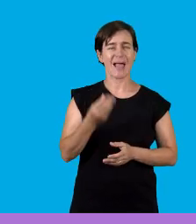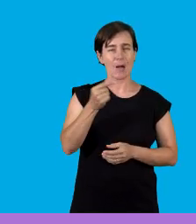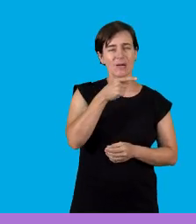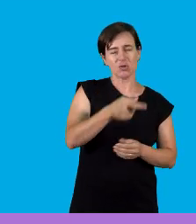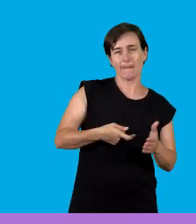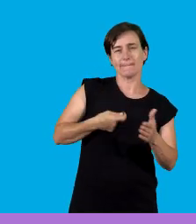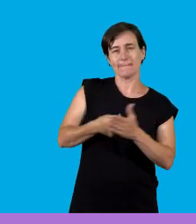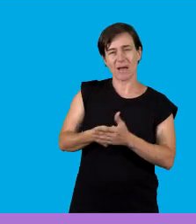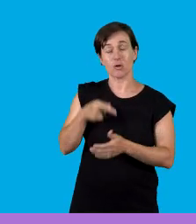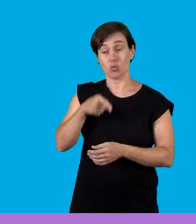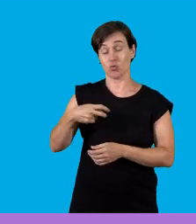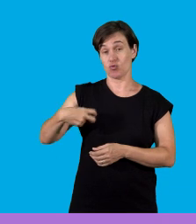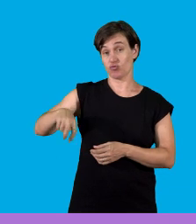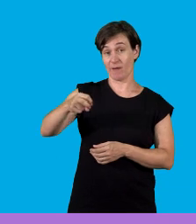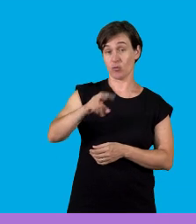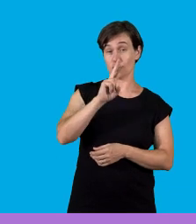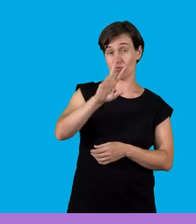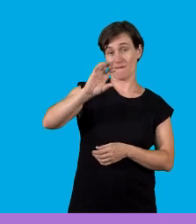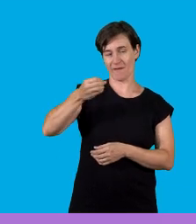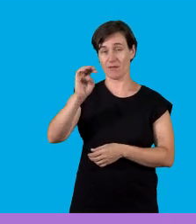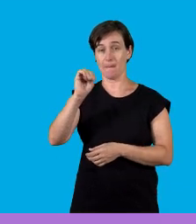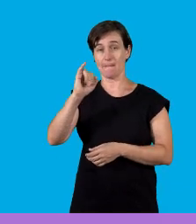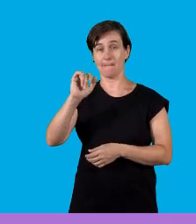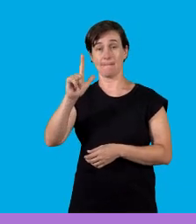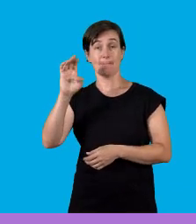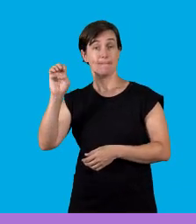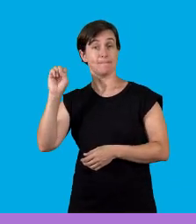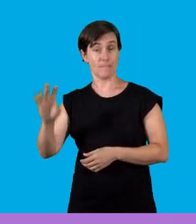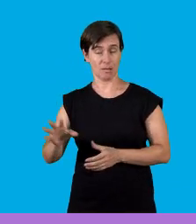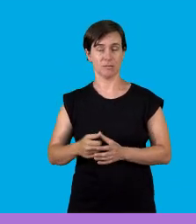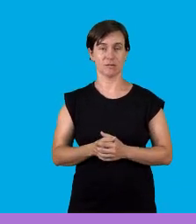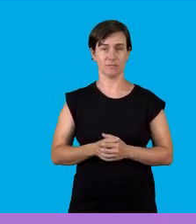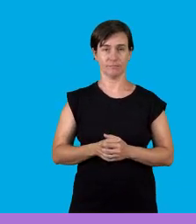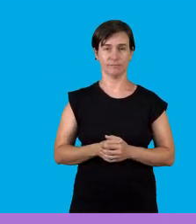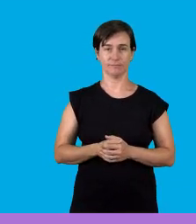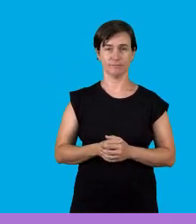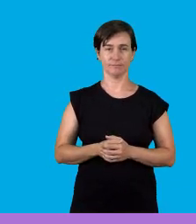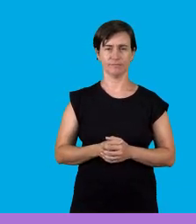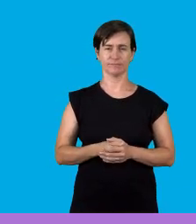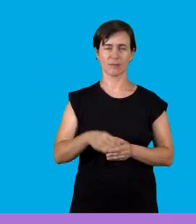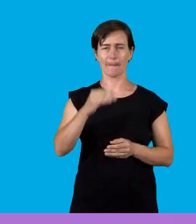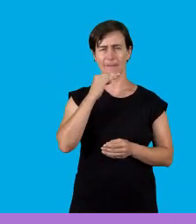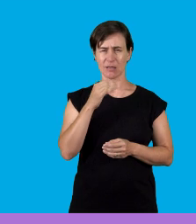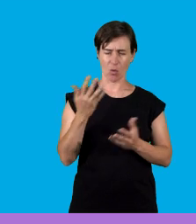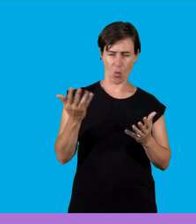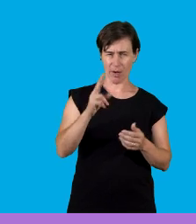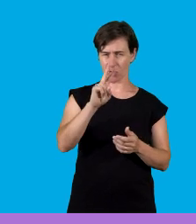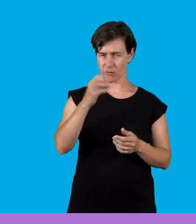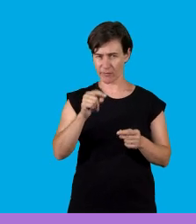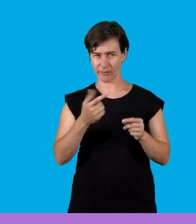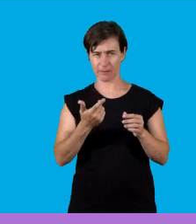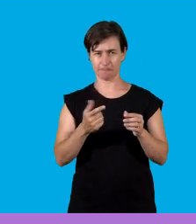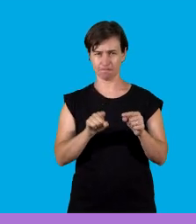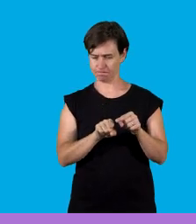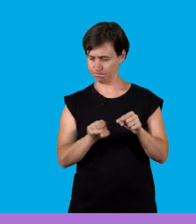much Katlego paid in South African Rand for traveling 250 miles. Let's take that as our starting point. So let's